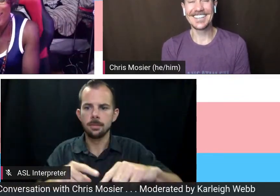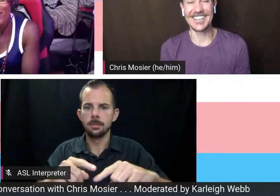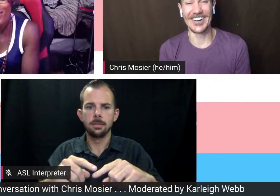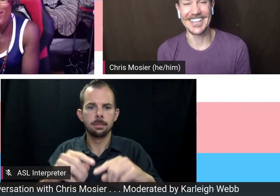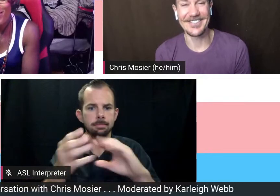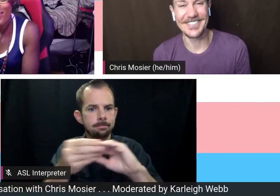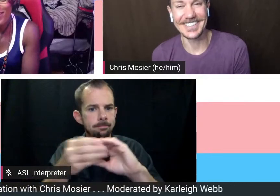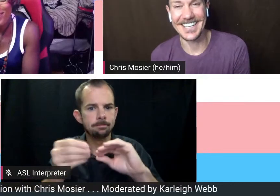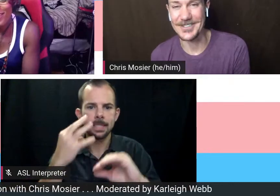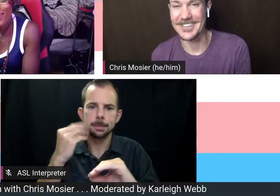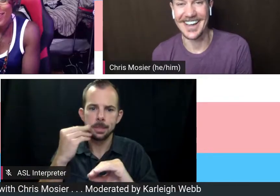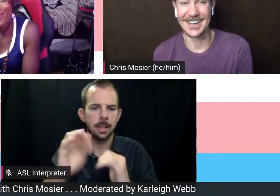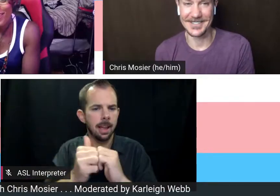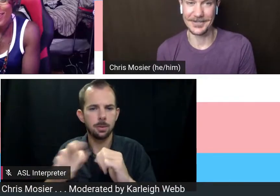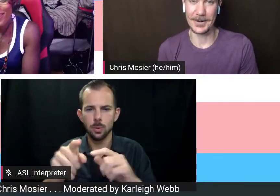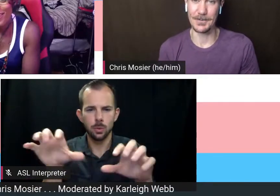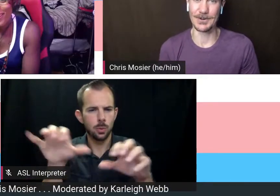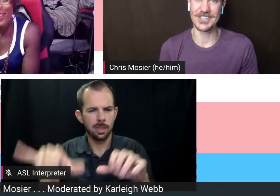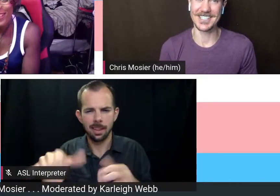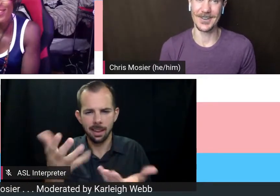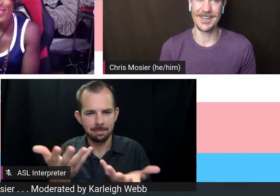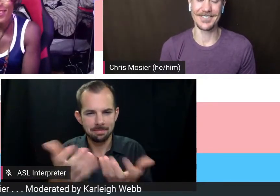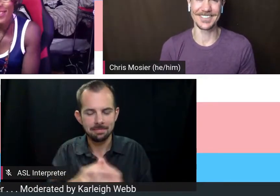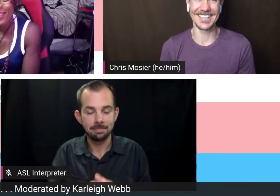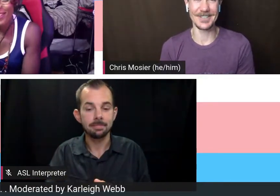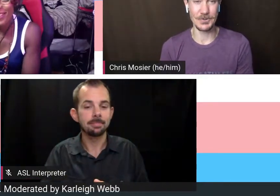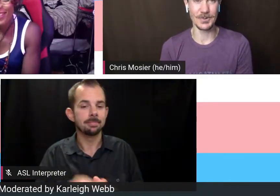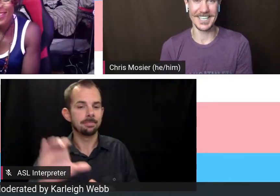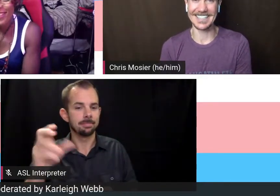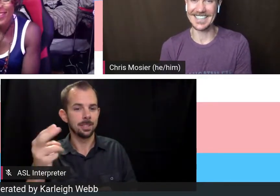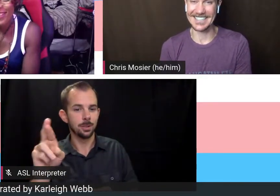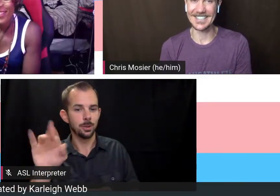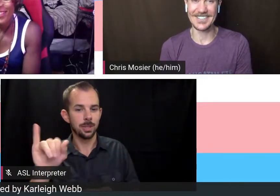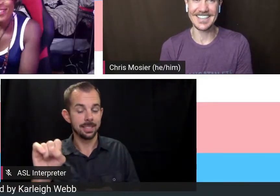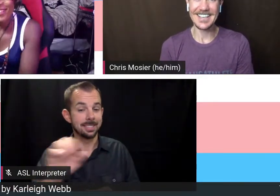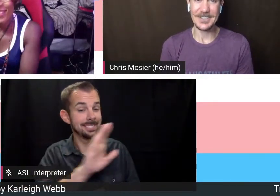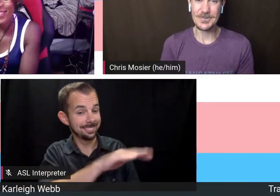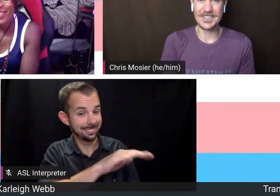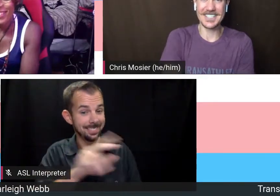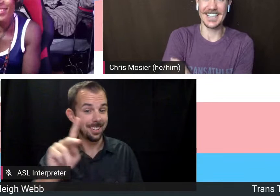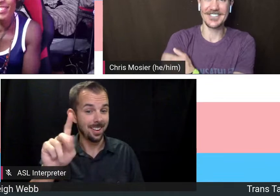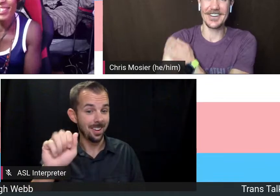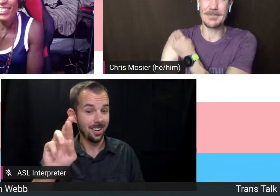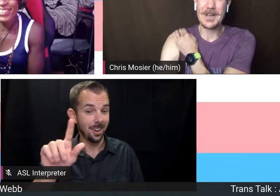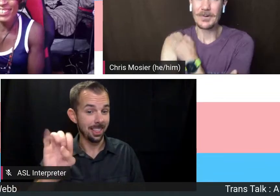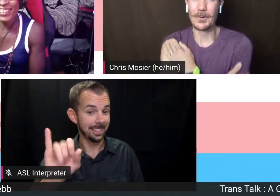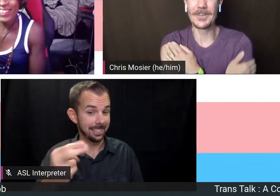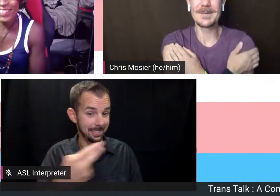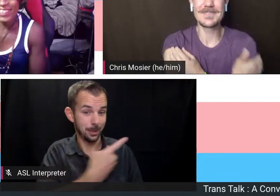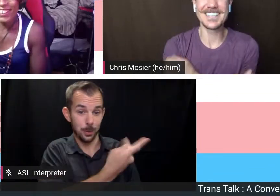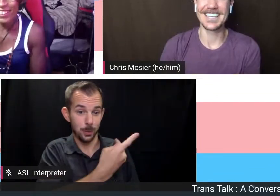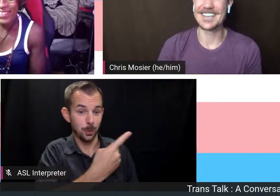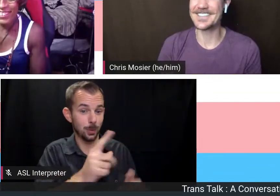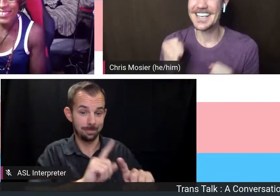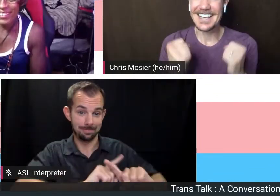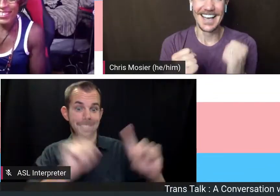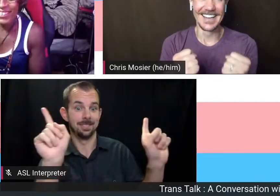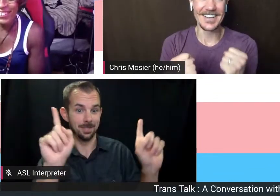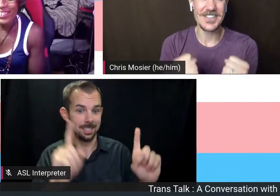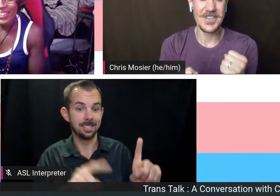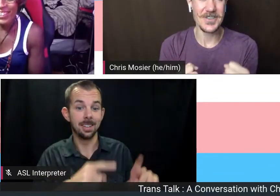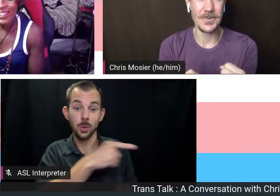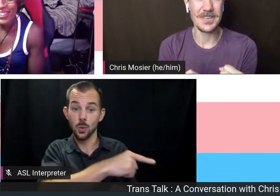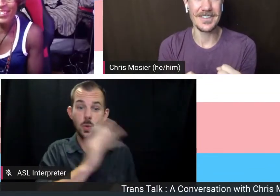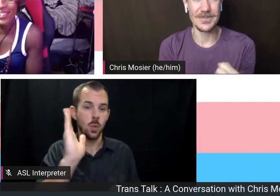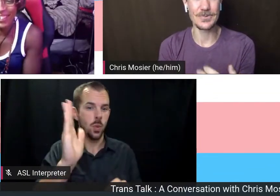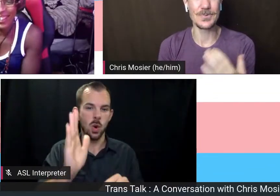that? Karleigh, I feel like you and I have different approaches, though. I feel like you will get into it. You are just like straight up rolling up the sleeves,